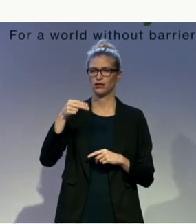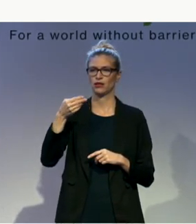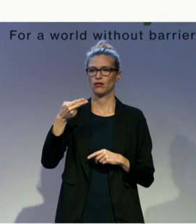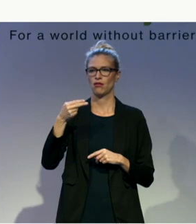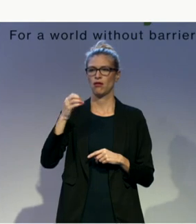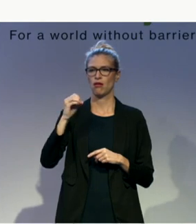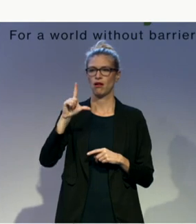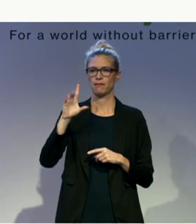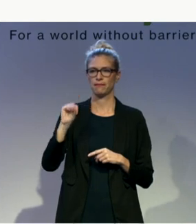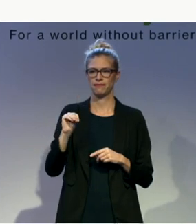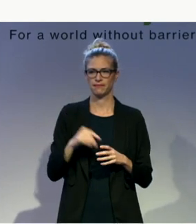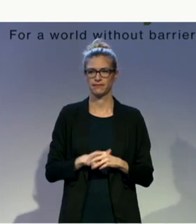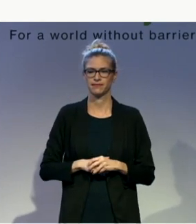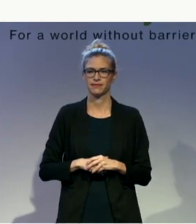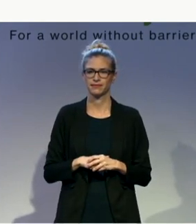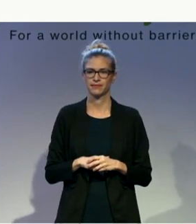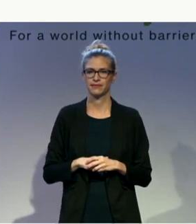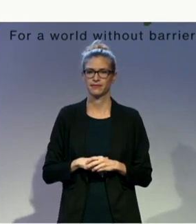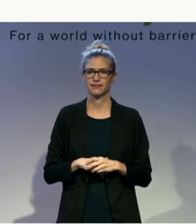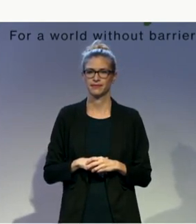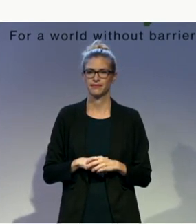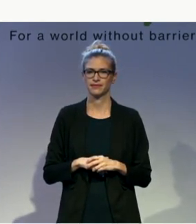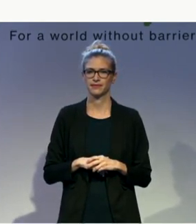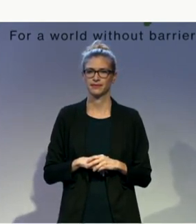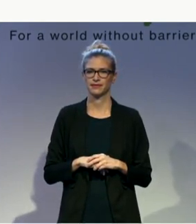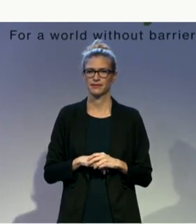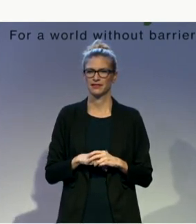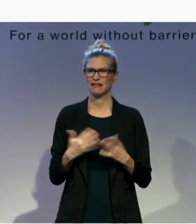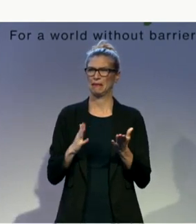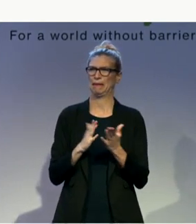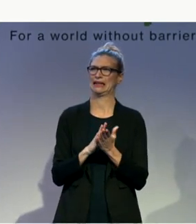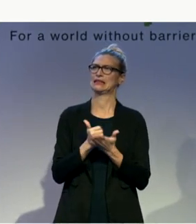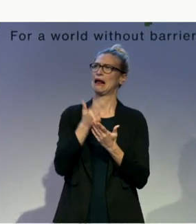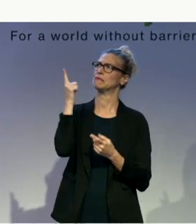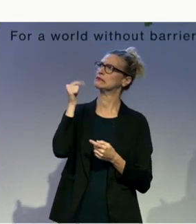Can we get some assistance on the PowerPoint side of things, please?